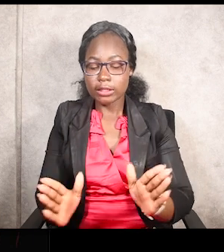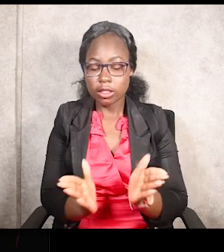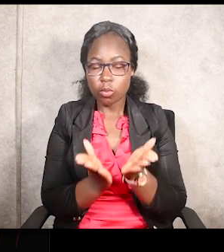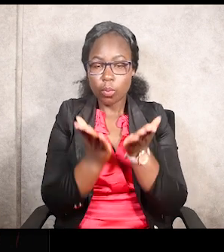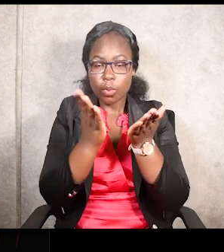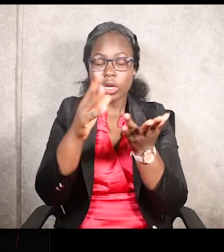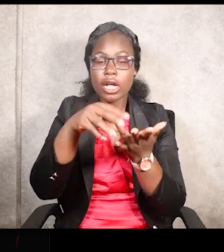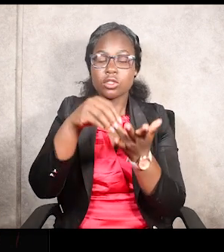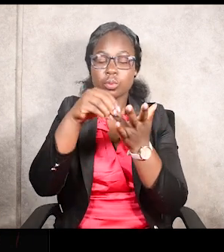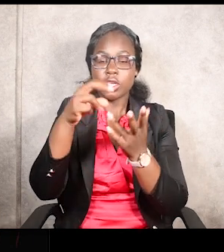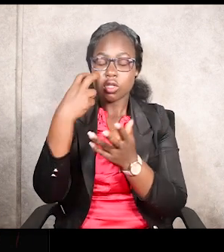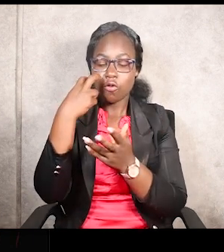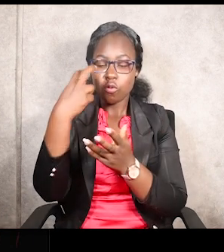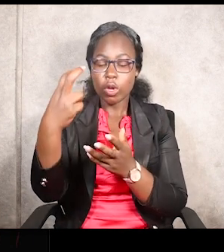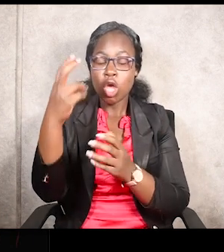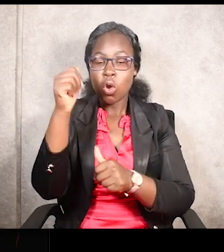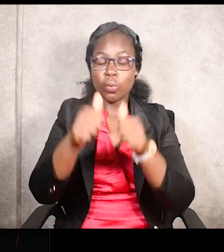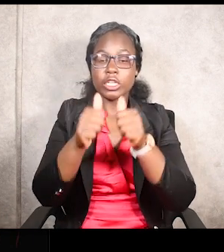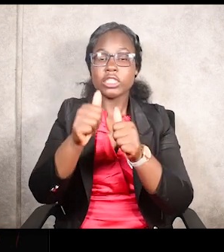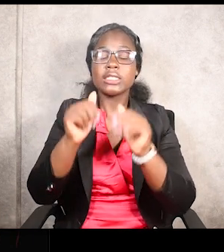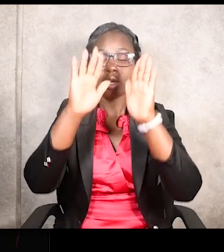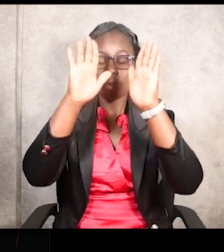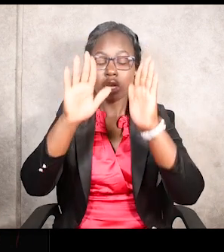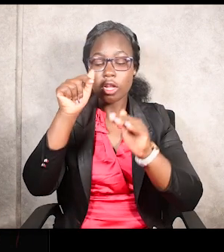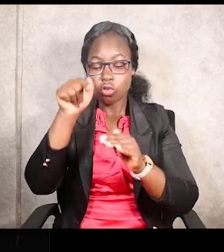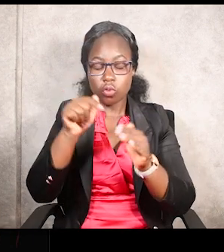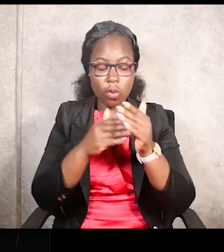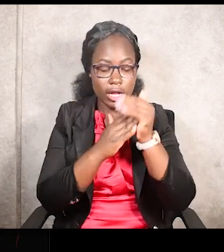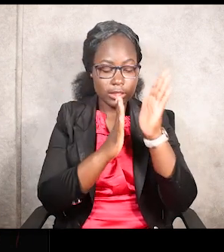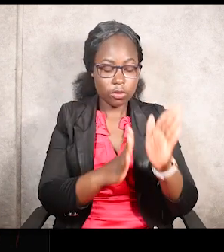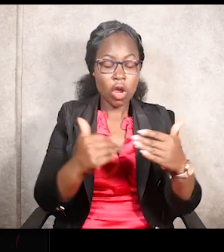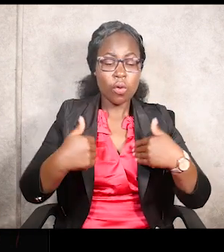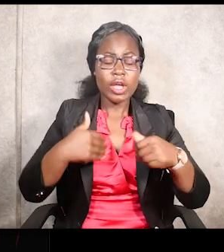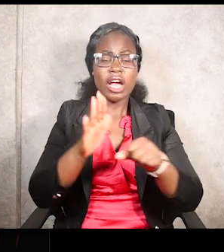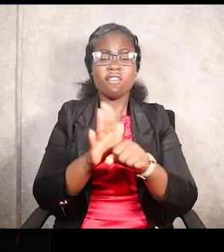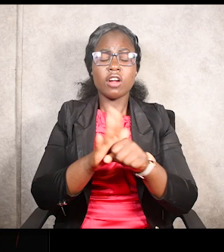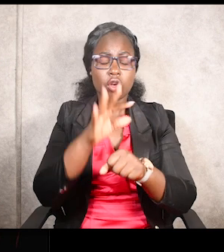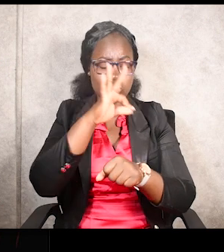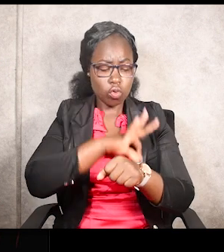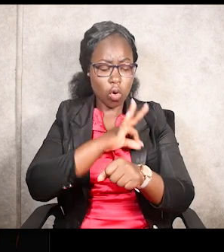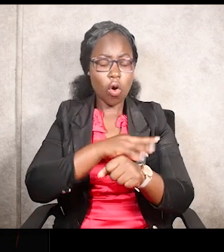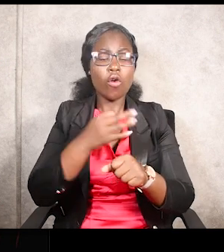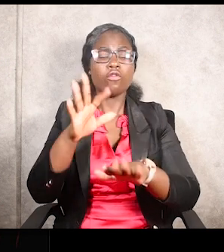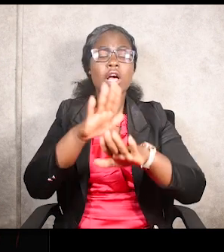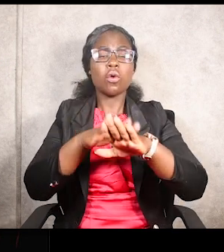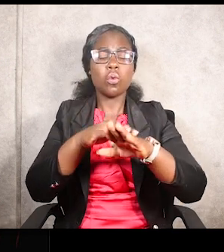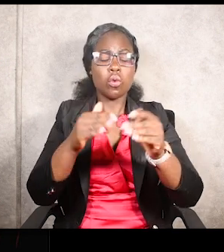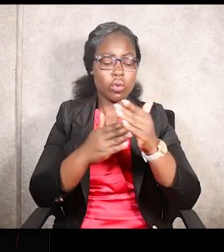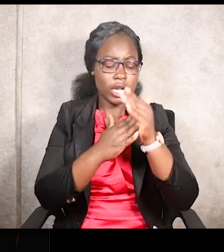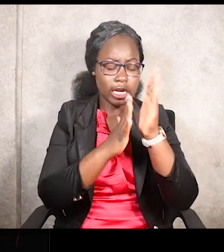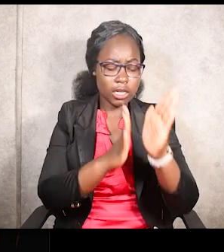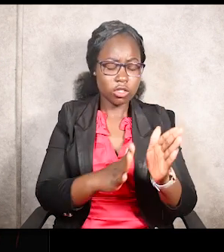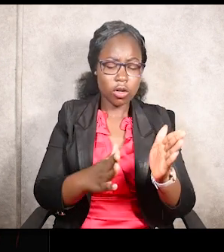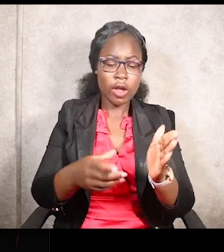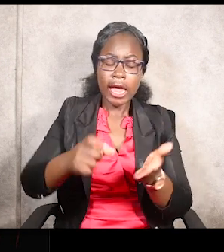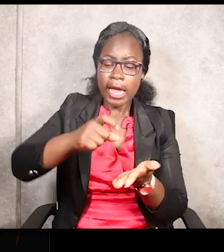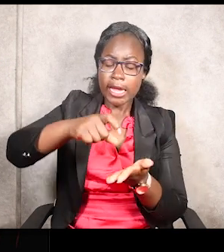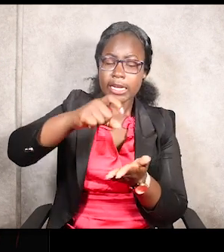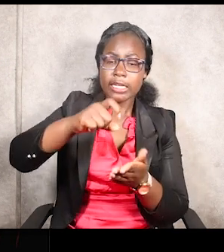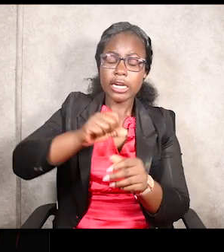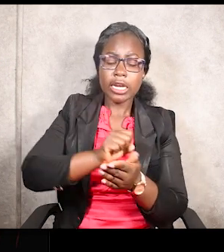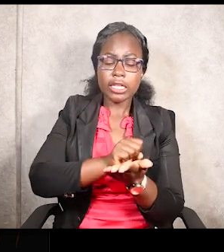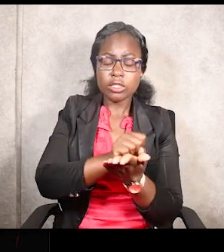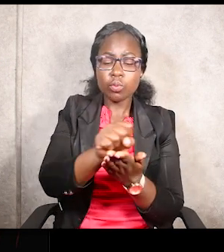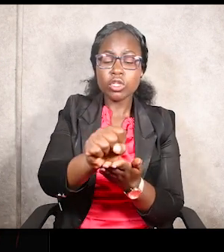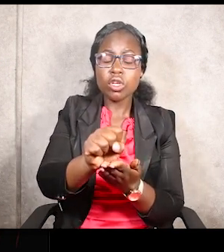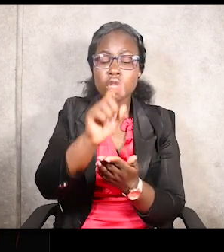particular vision, which is important for you as a leader. There are many benefits of effective leadership. Increased productivity is